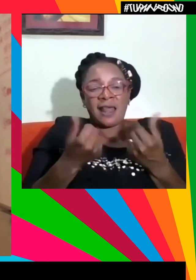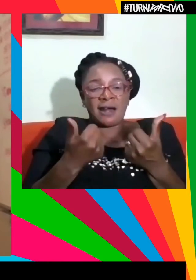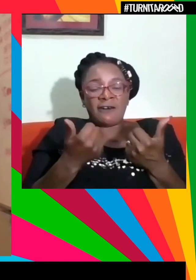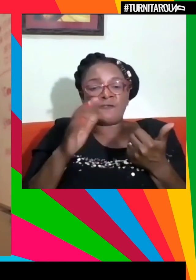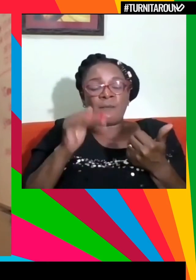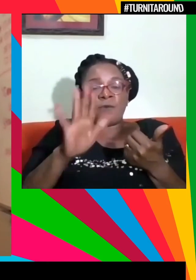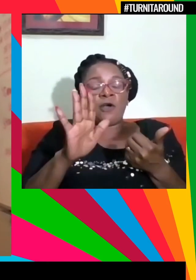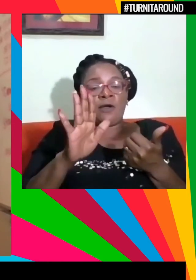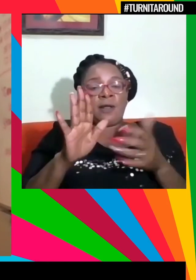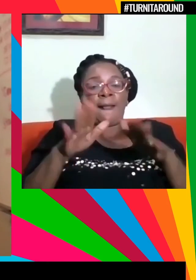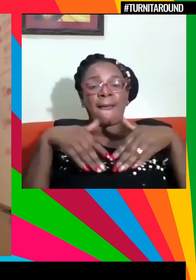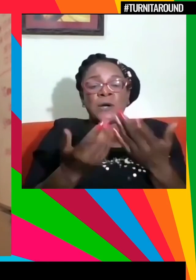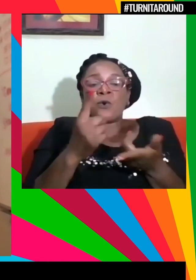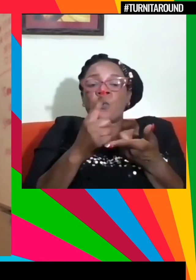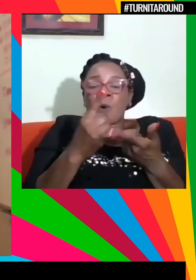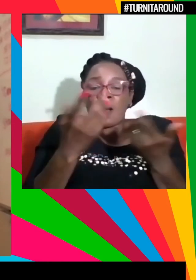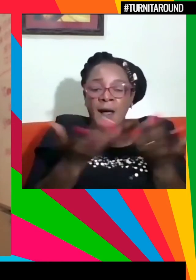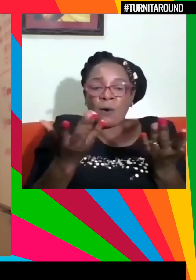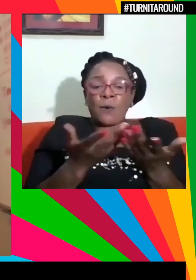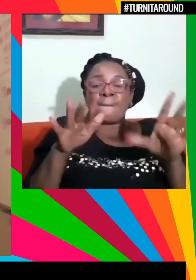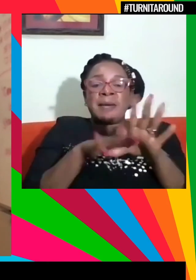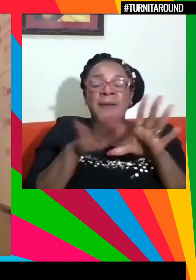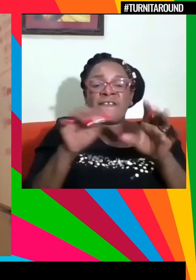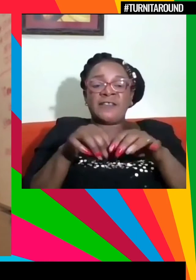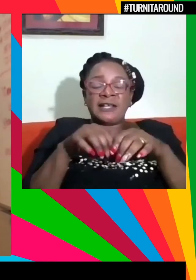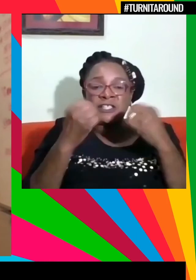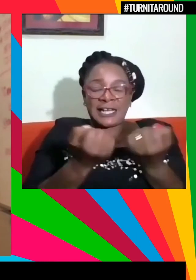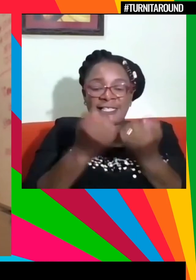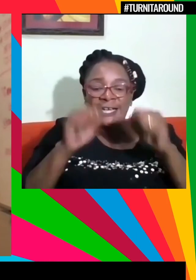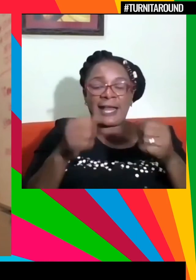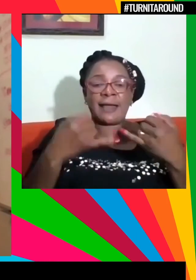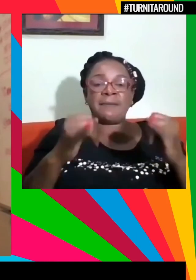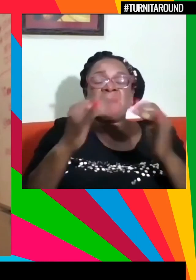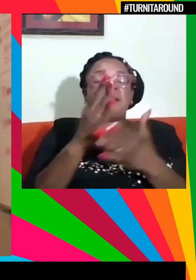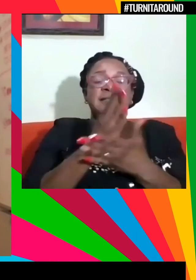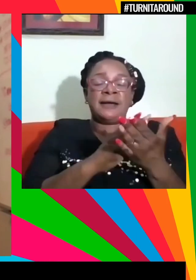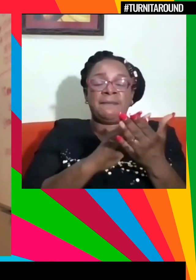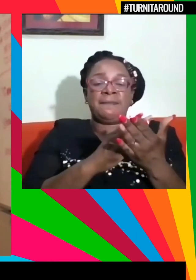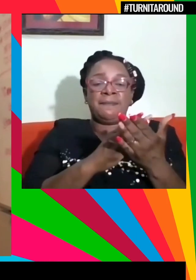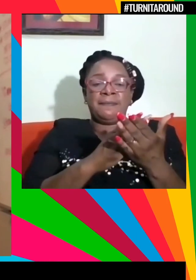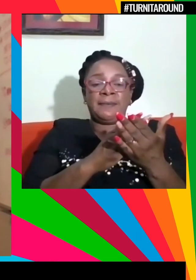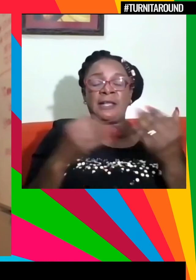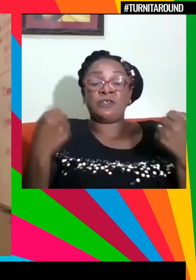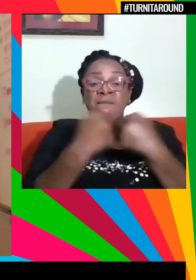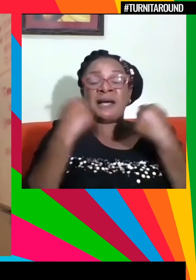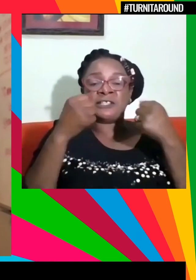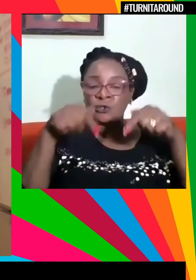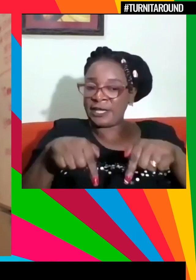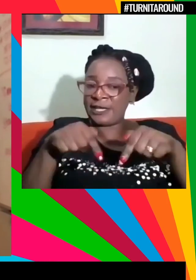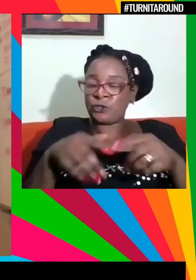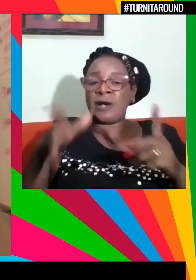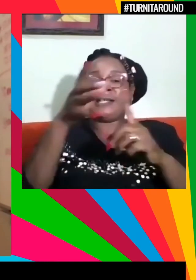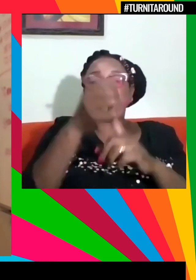about how members of this audience can implement some of the principles we've talked to today to achieve